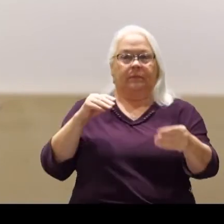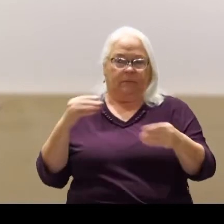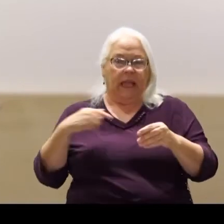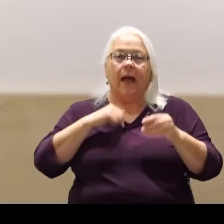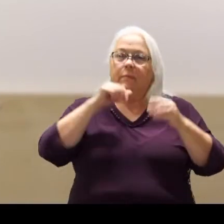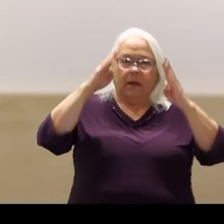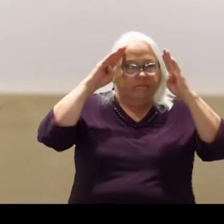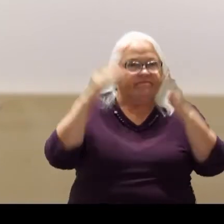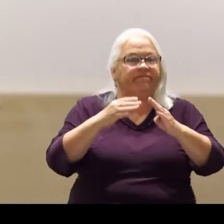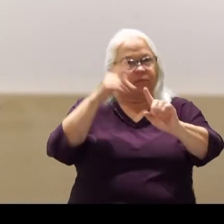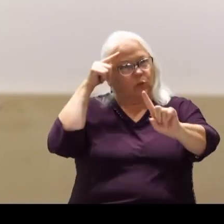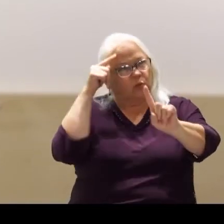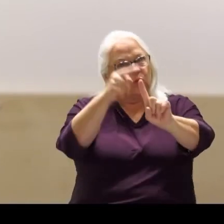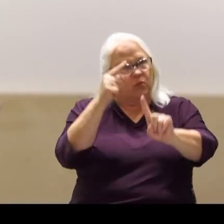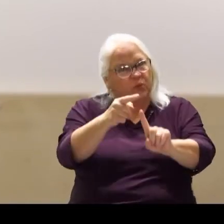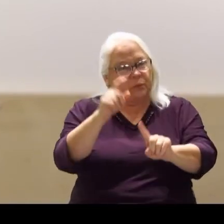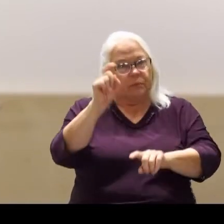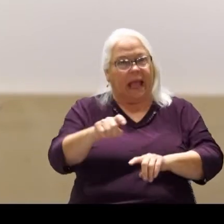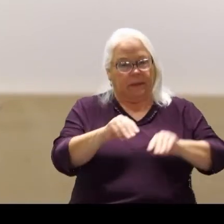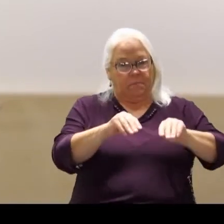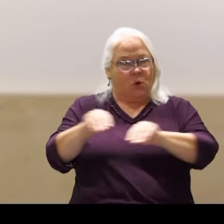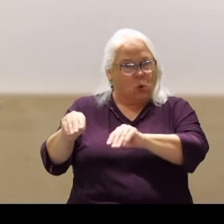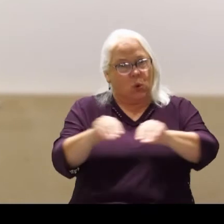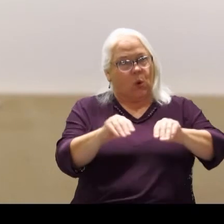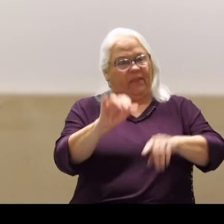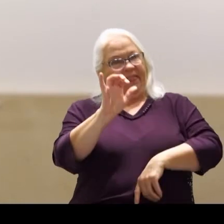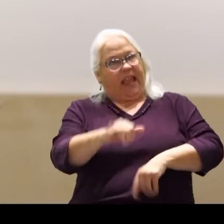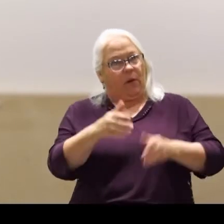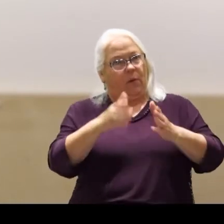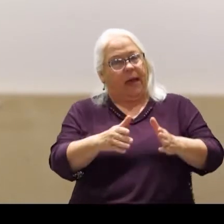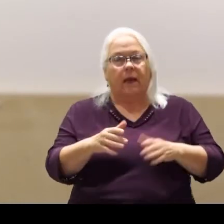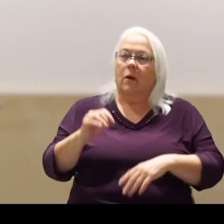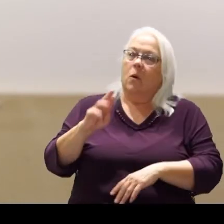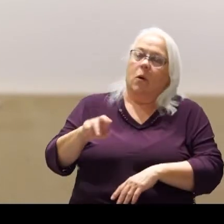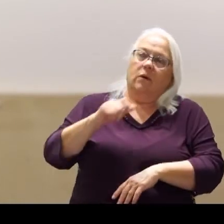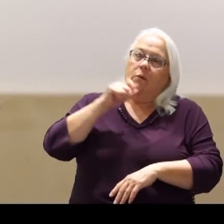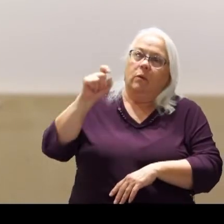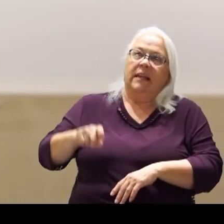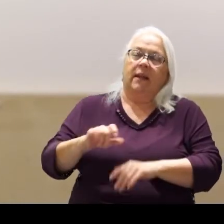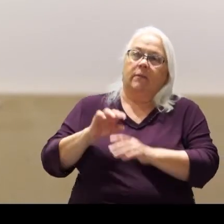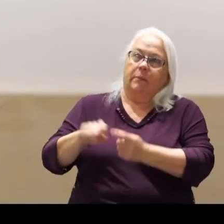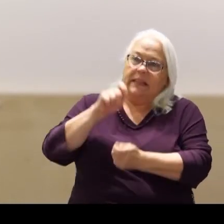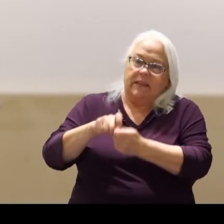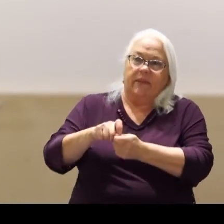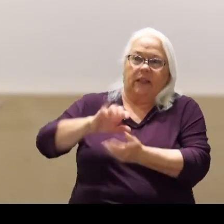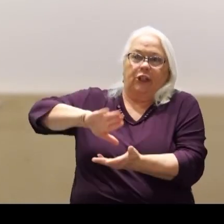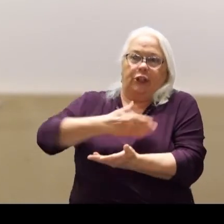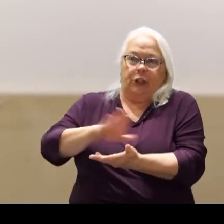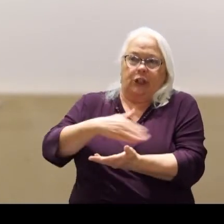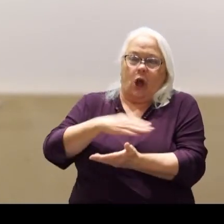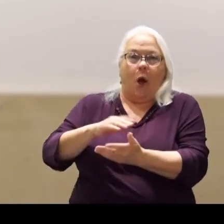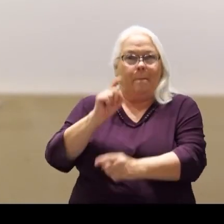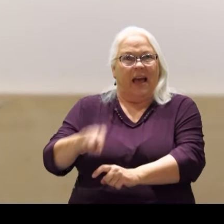environment and not concentrating on specific choreography or specific